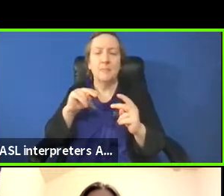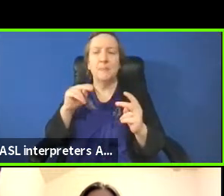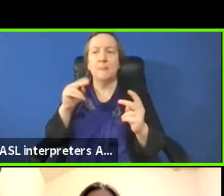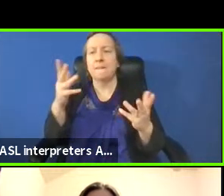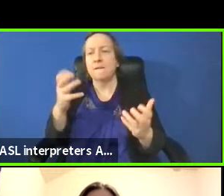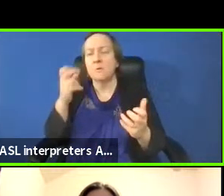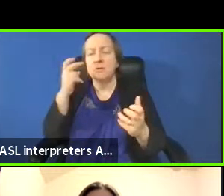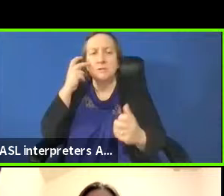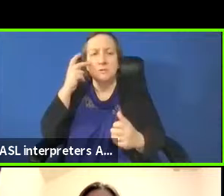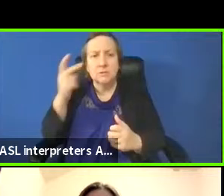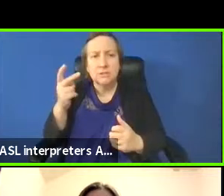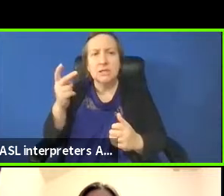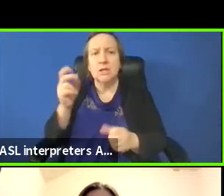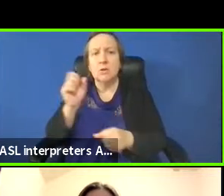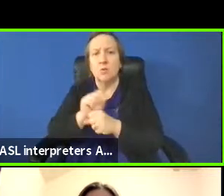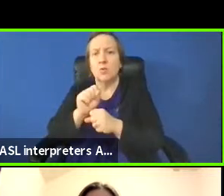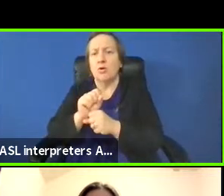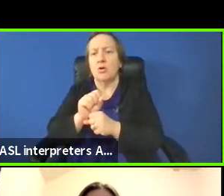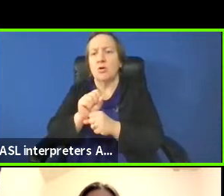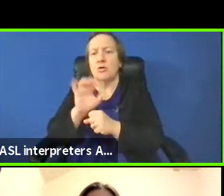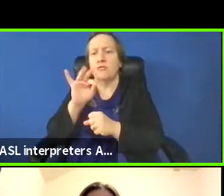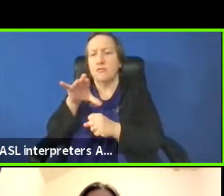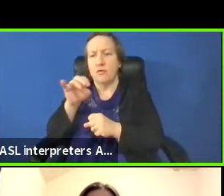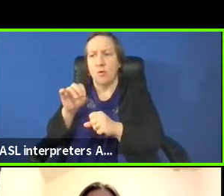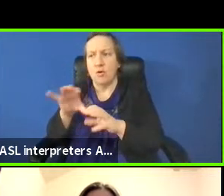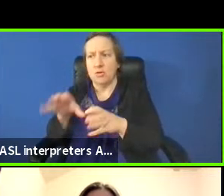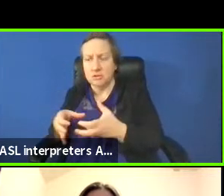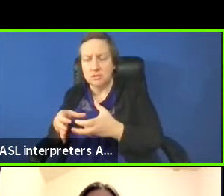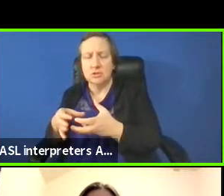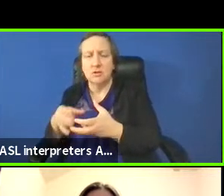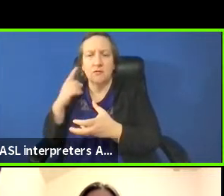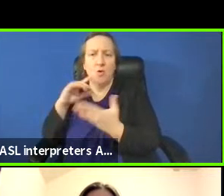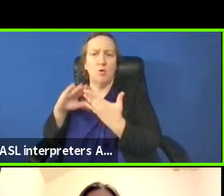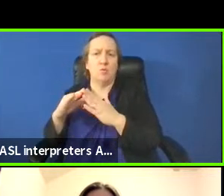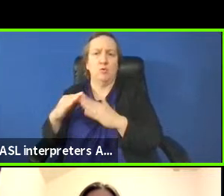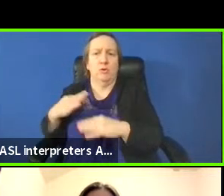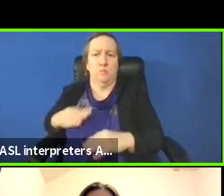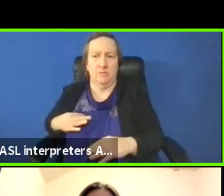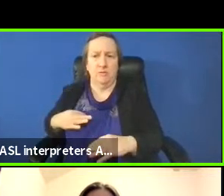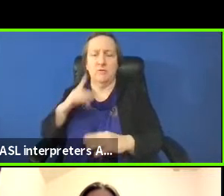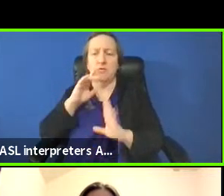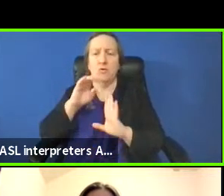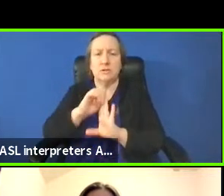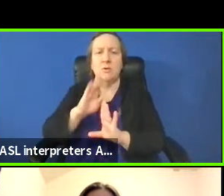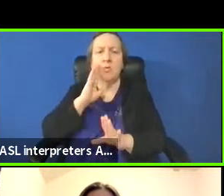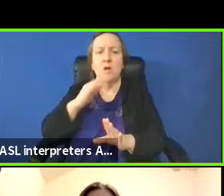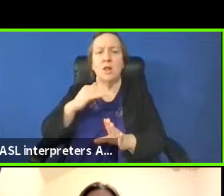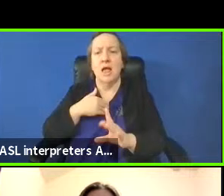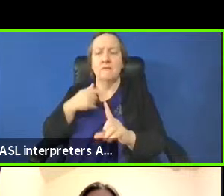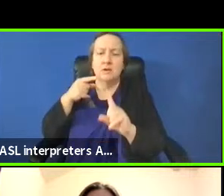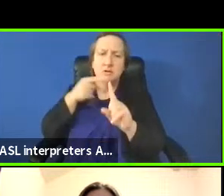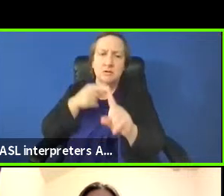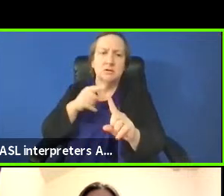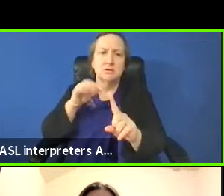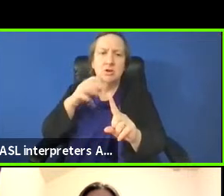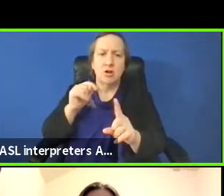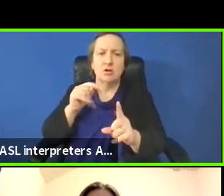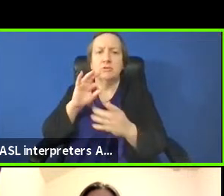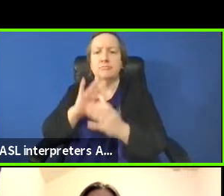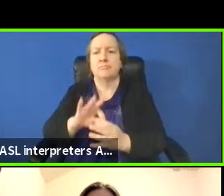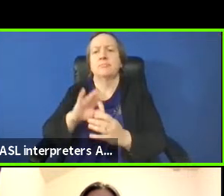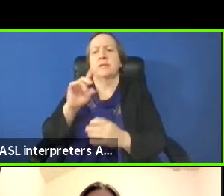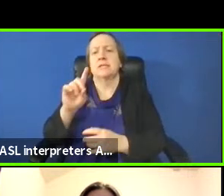see in terms of workforce relative to the community benefits. For example, we'll have robust targets relative to DBE